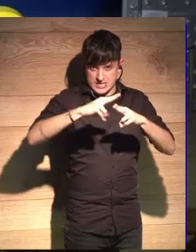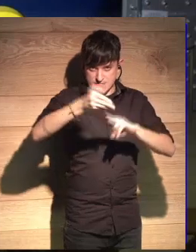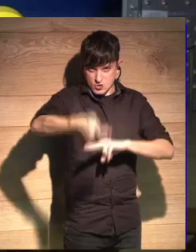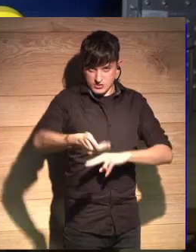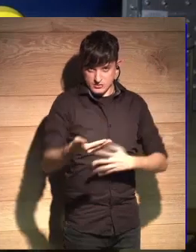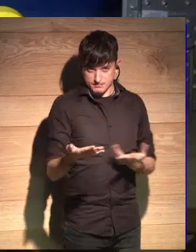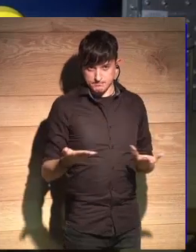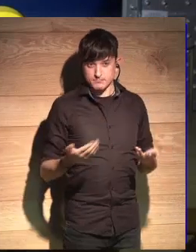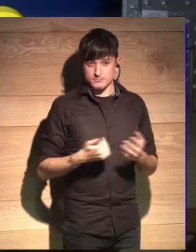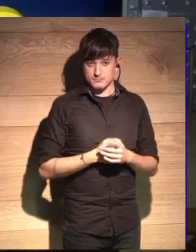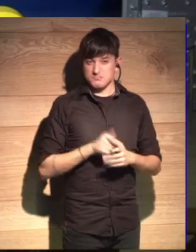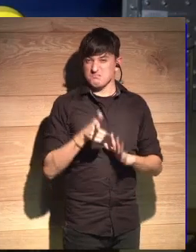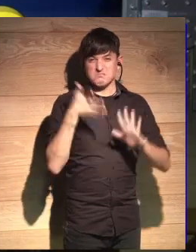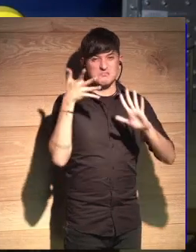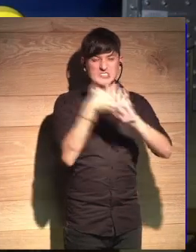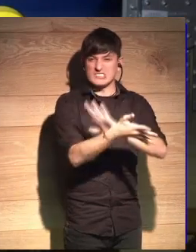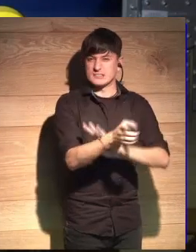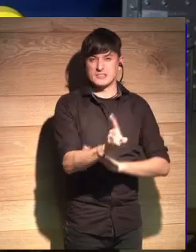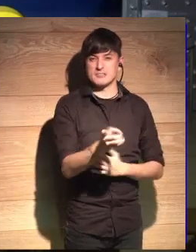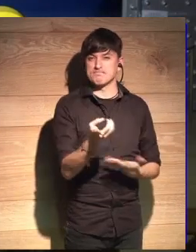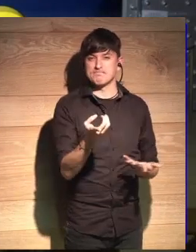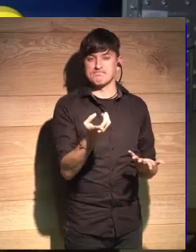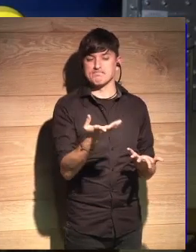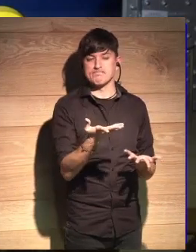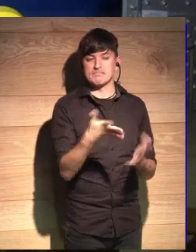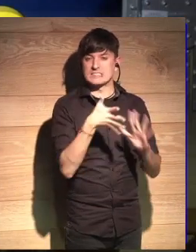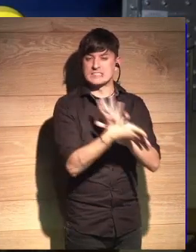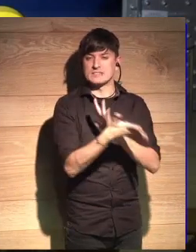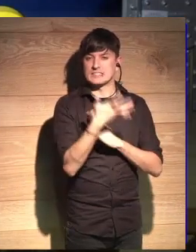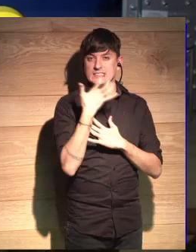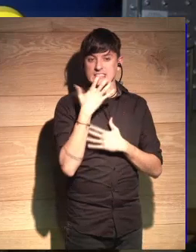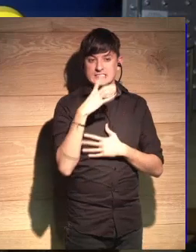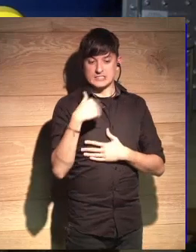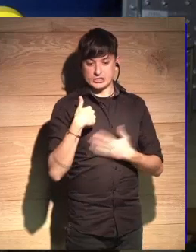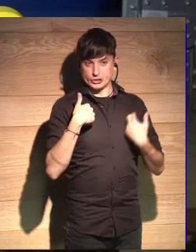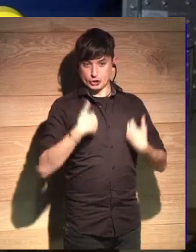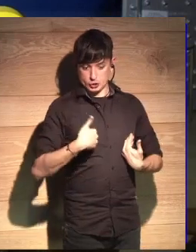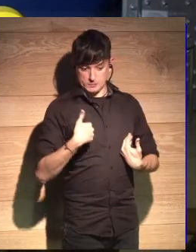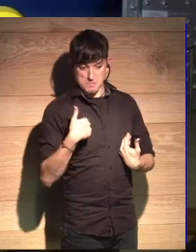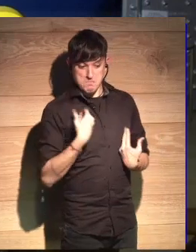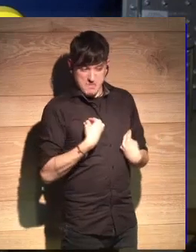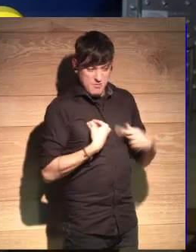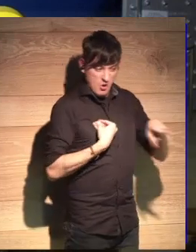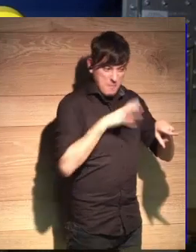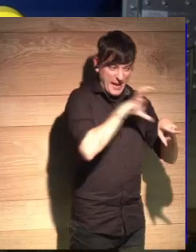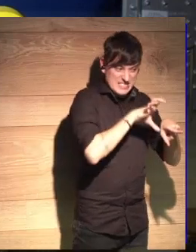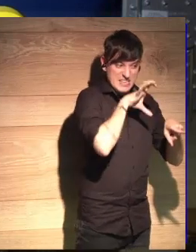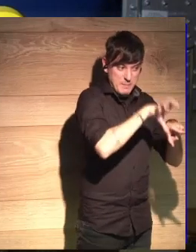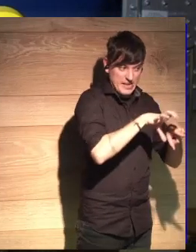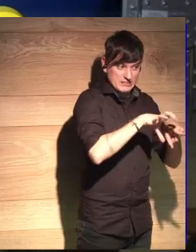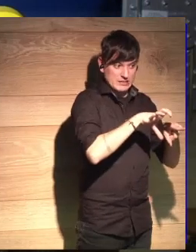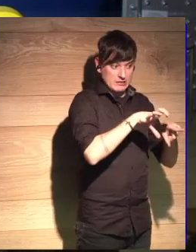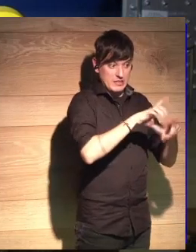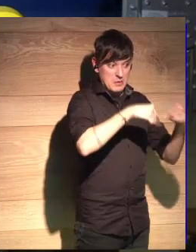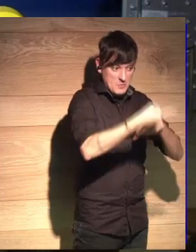That doesn't mean that if Jared Diamond lives in a country, that's going to be the cause of a national